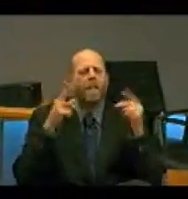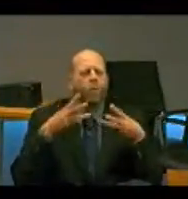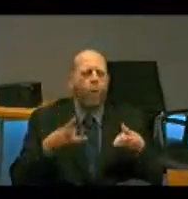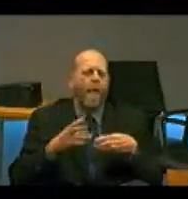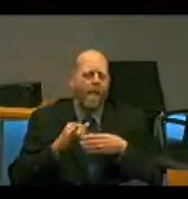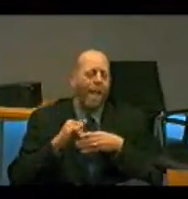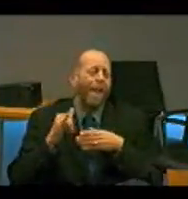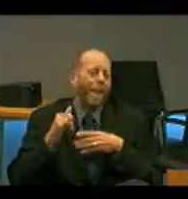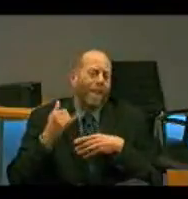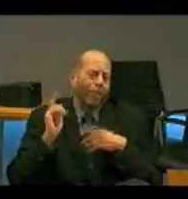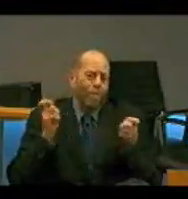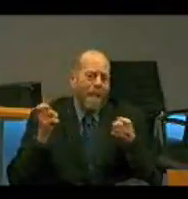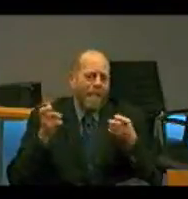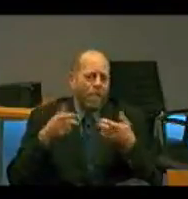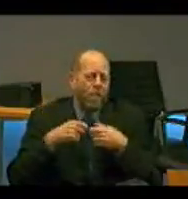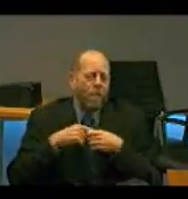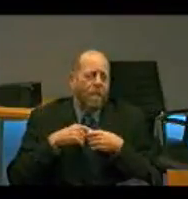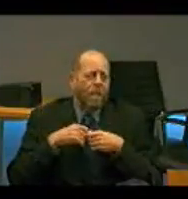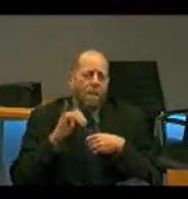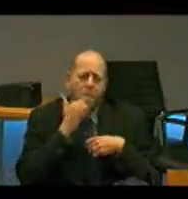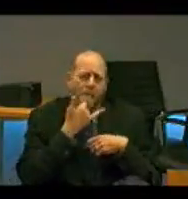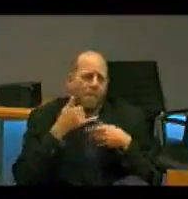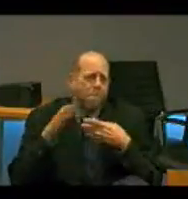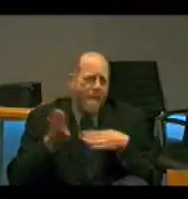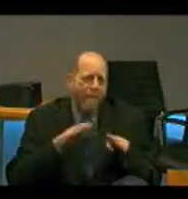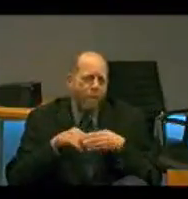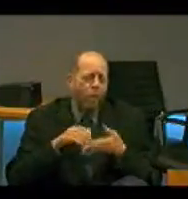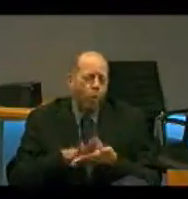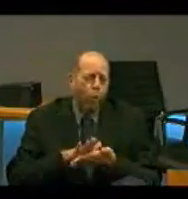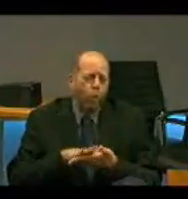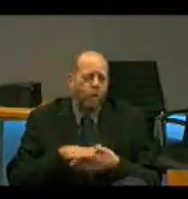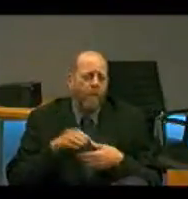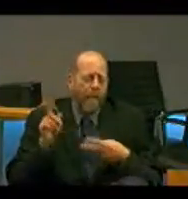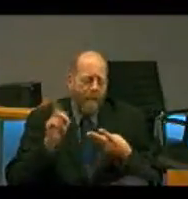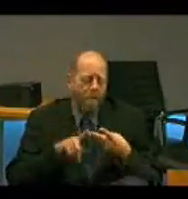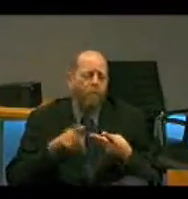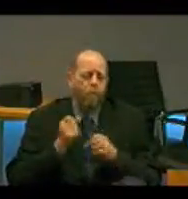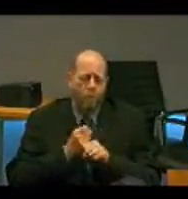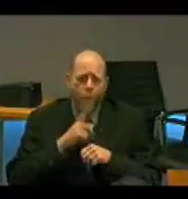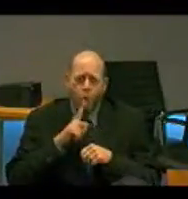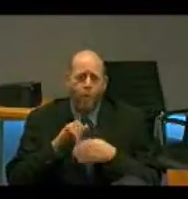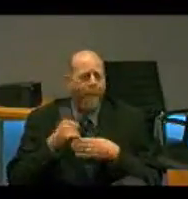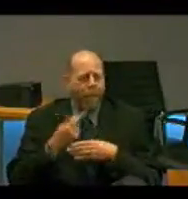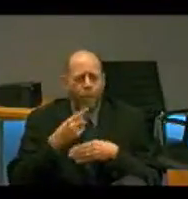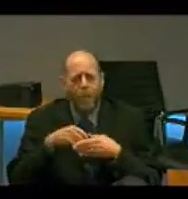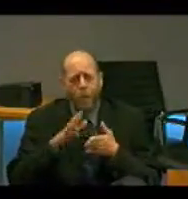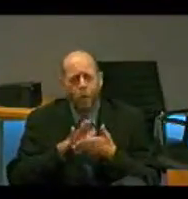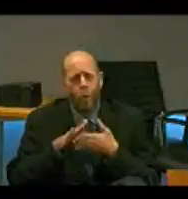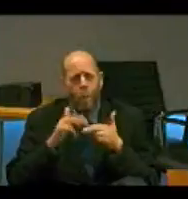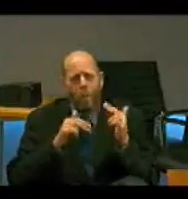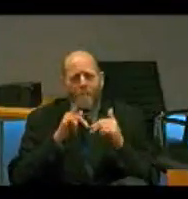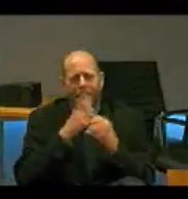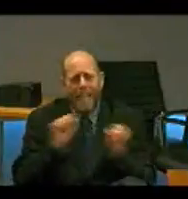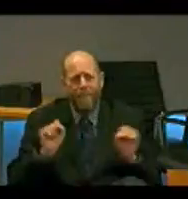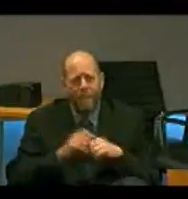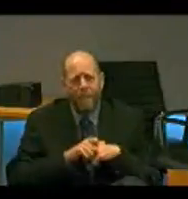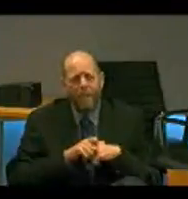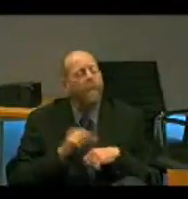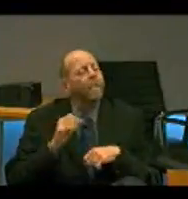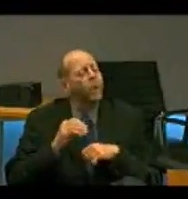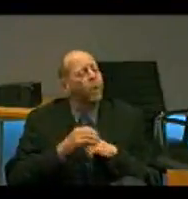in which to manage misbehavior in schools and to make sure that everybody in a school building is safe. And